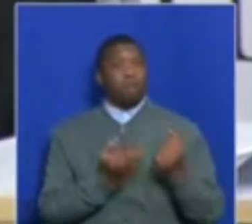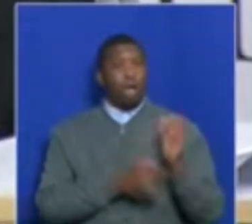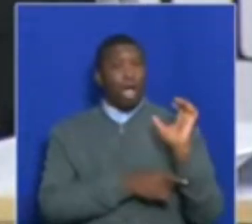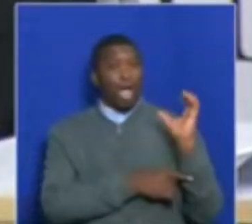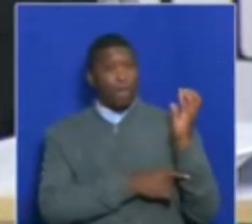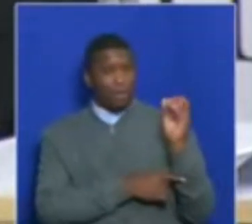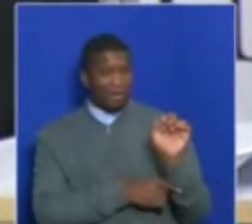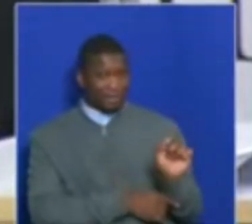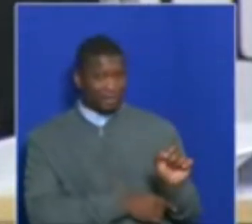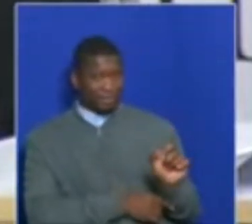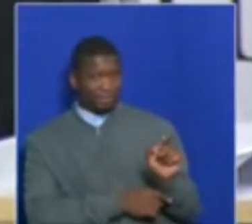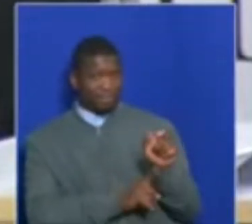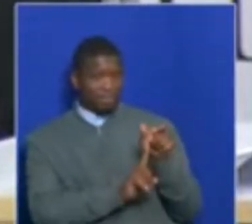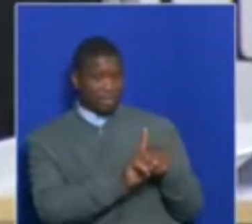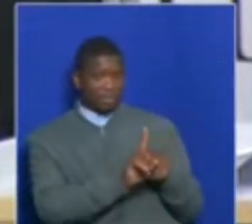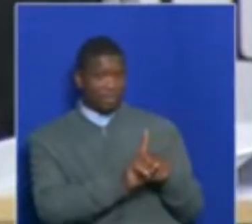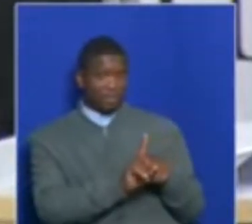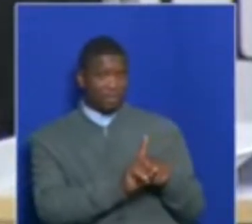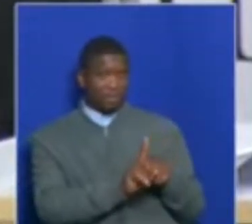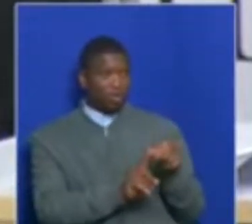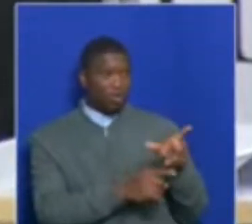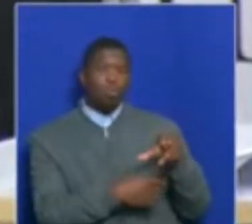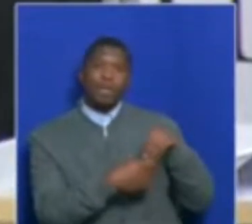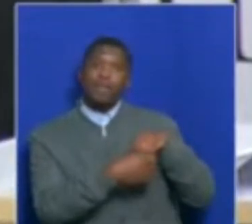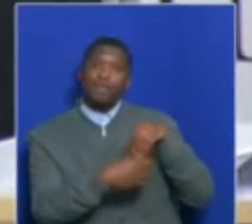personnel that was